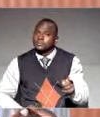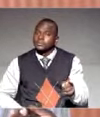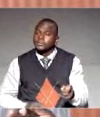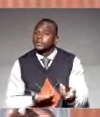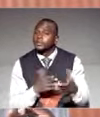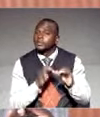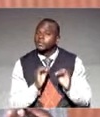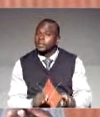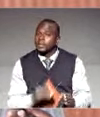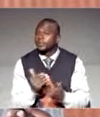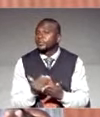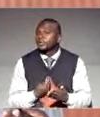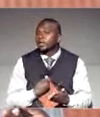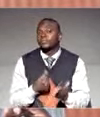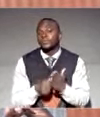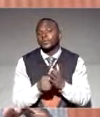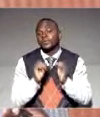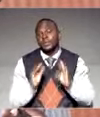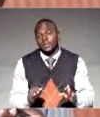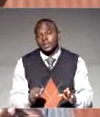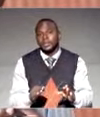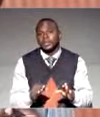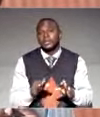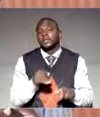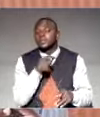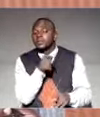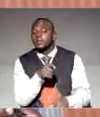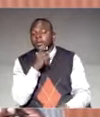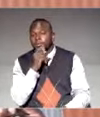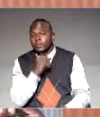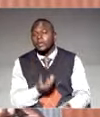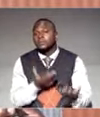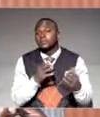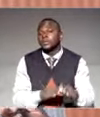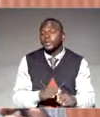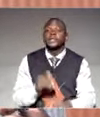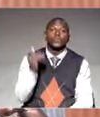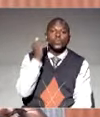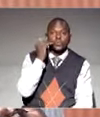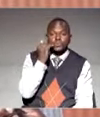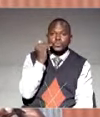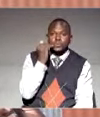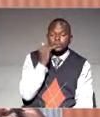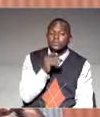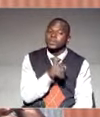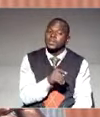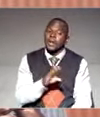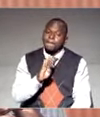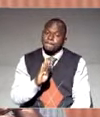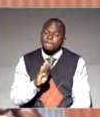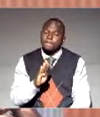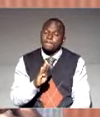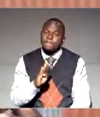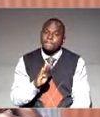tomuta kubanga tayina musango. Omusajja oyo bamutira Busoga, musajja ono